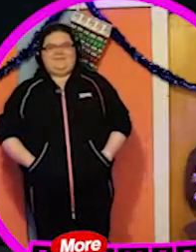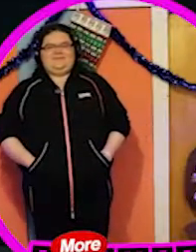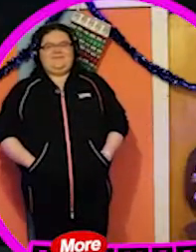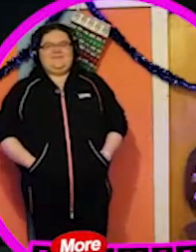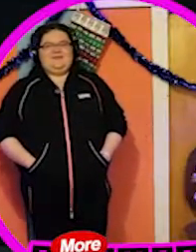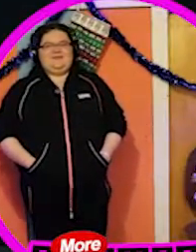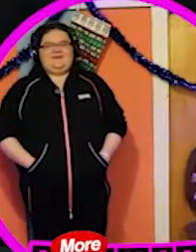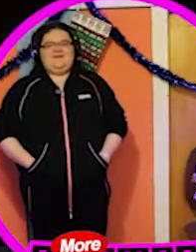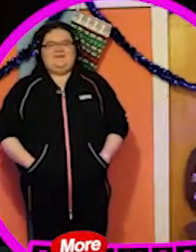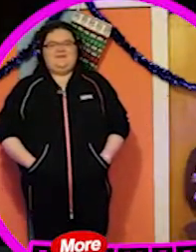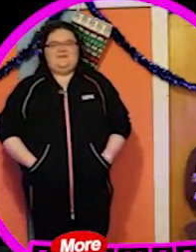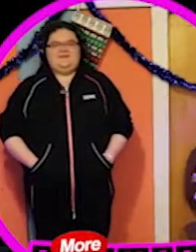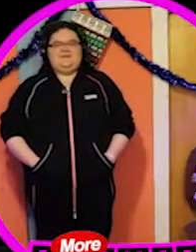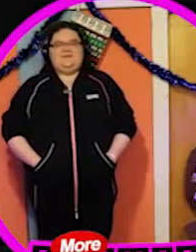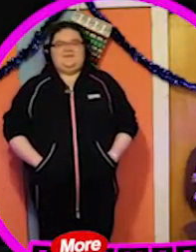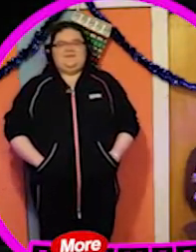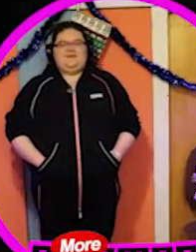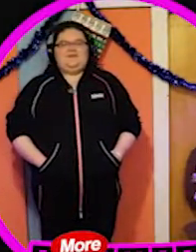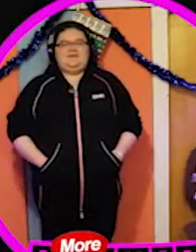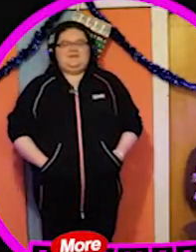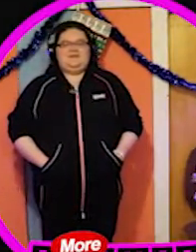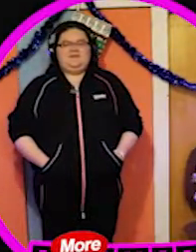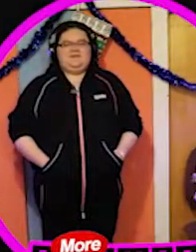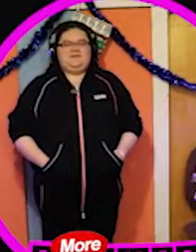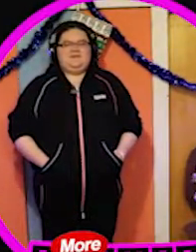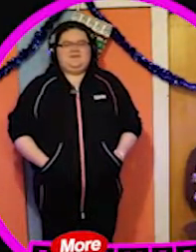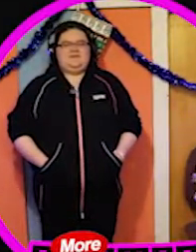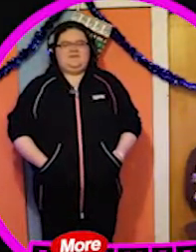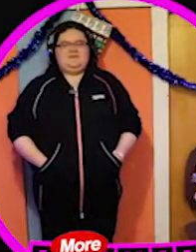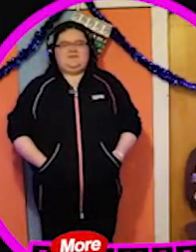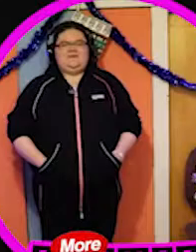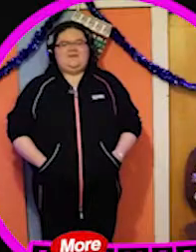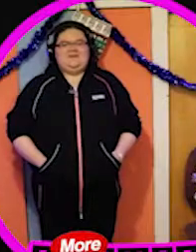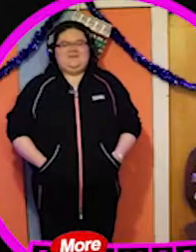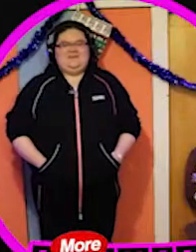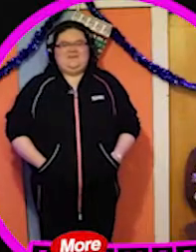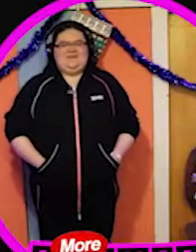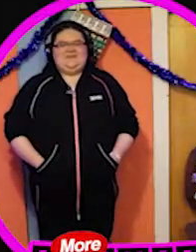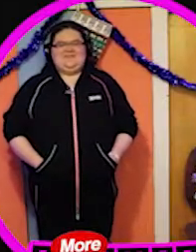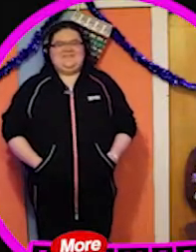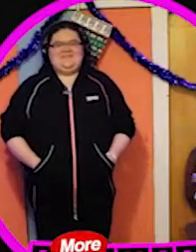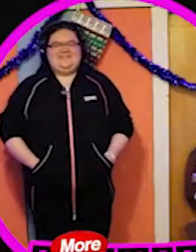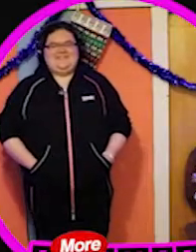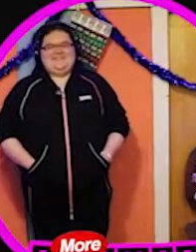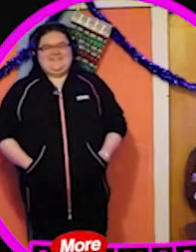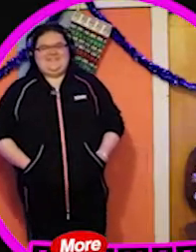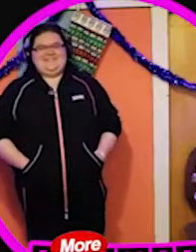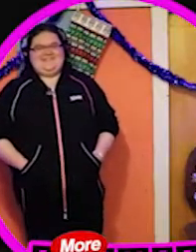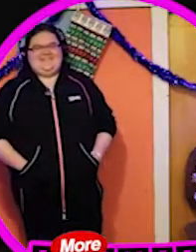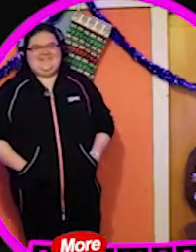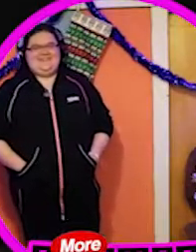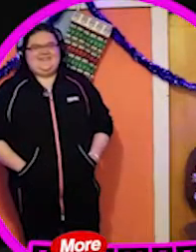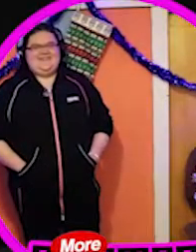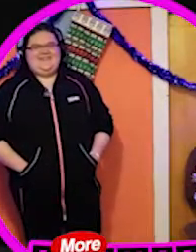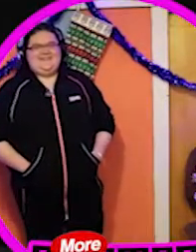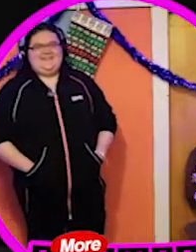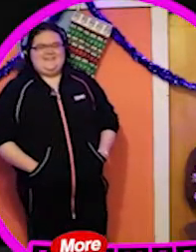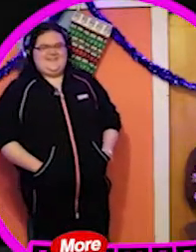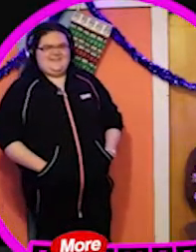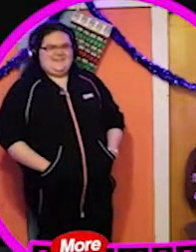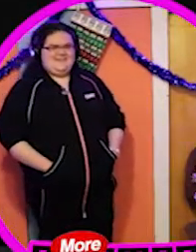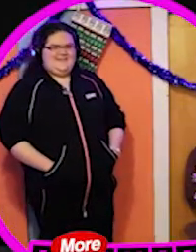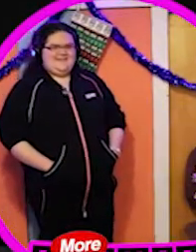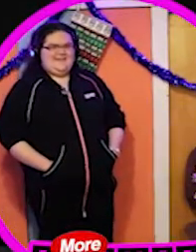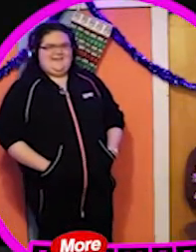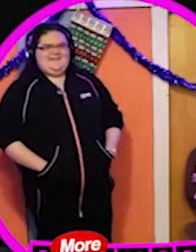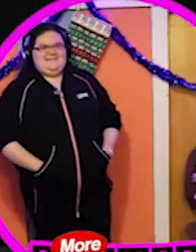I got a bat, boys. Boy in the corner. Is Deflect has a knife and he's just looking at me. There's guns around me. There's guns around me. Deflect got a